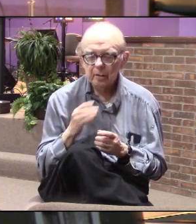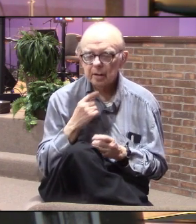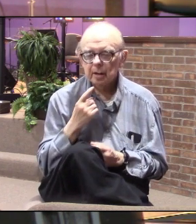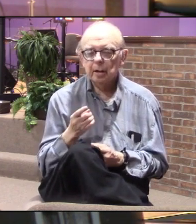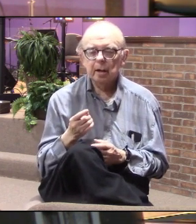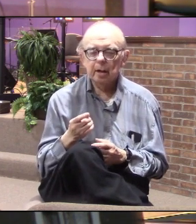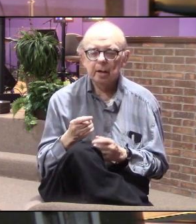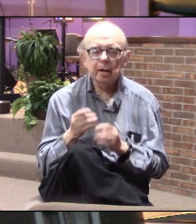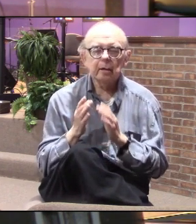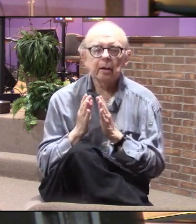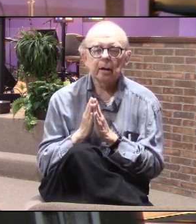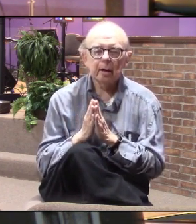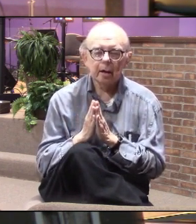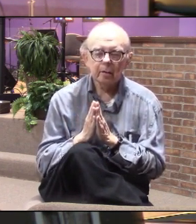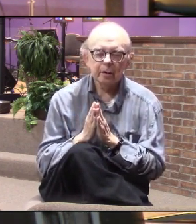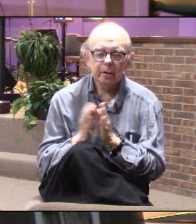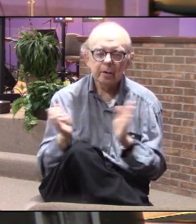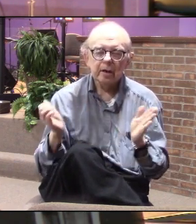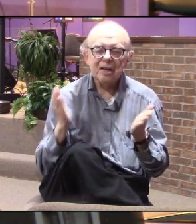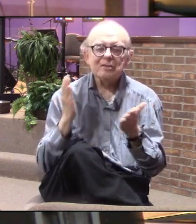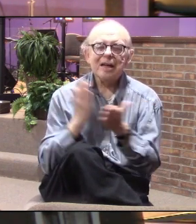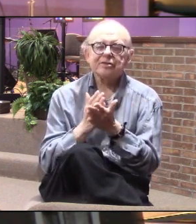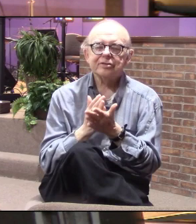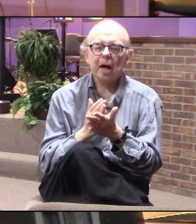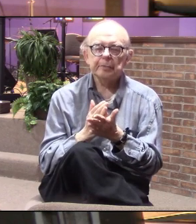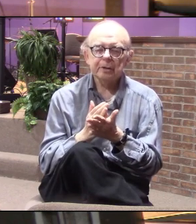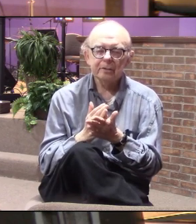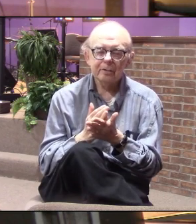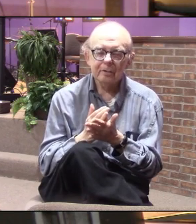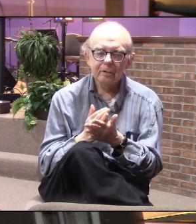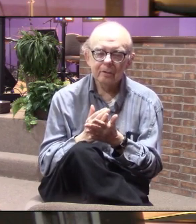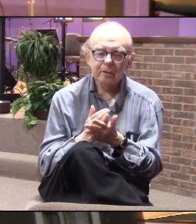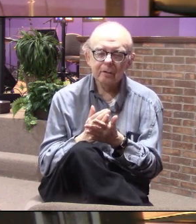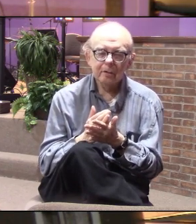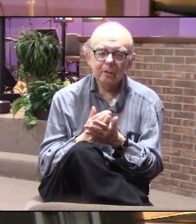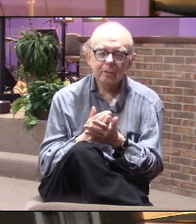says, pray without ceasing.